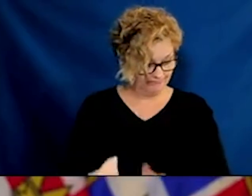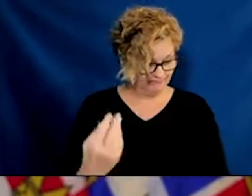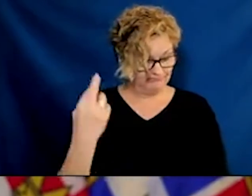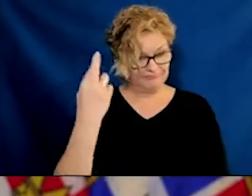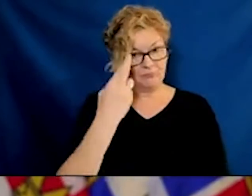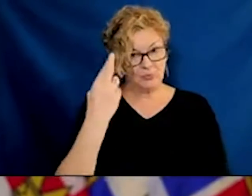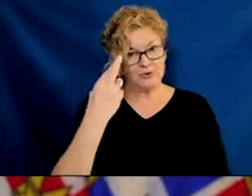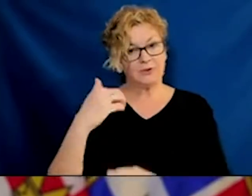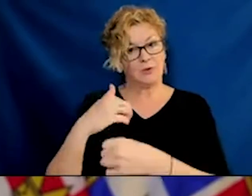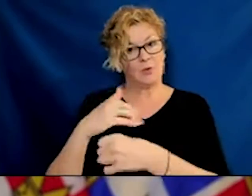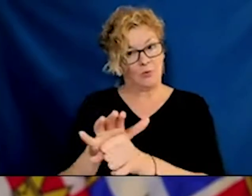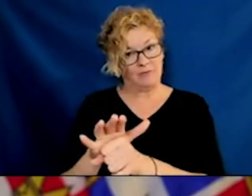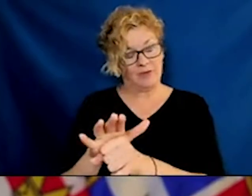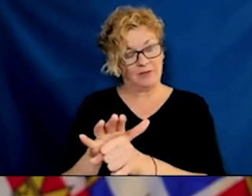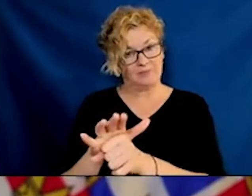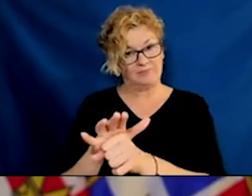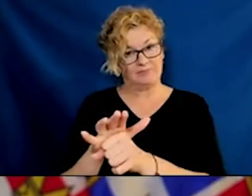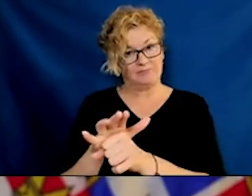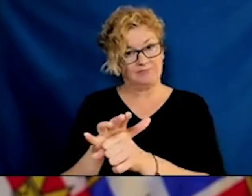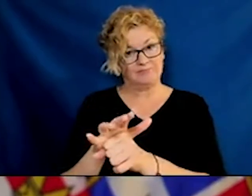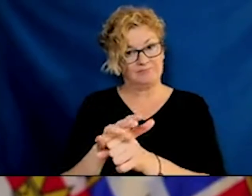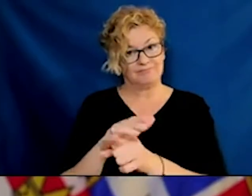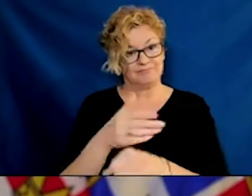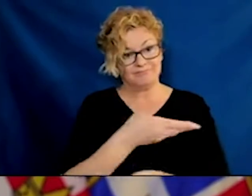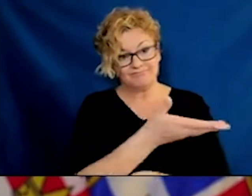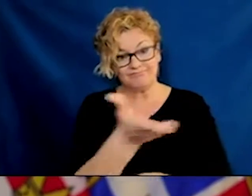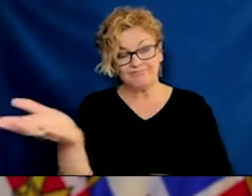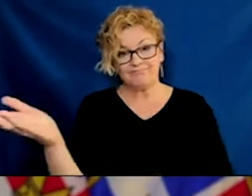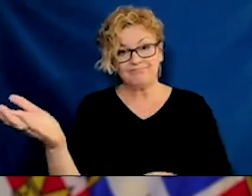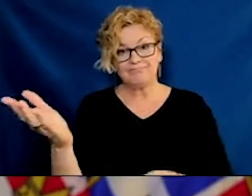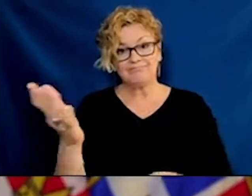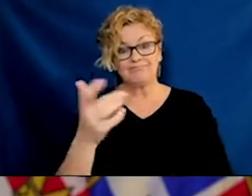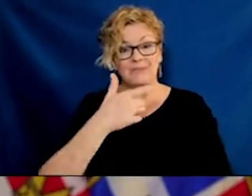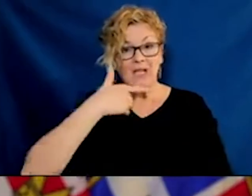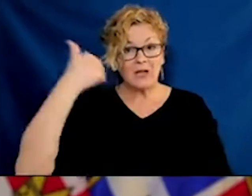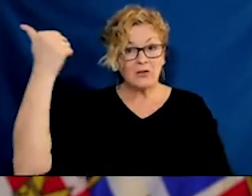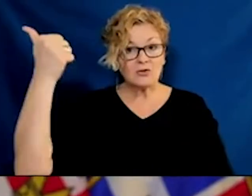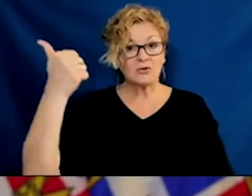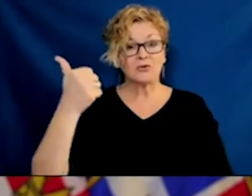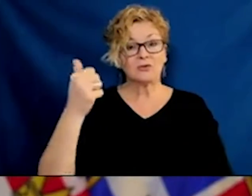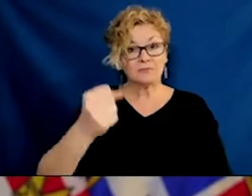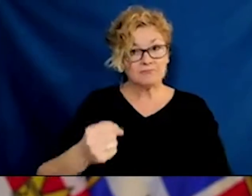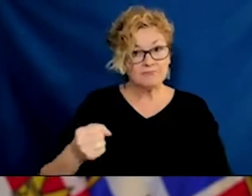members, and our hearts and thoughts go out to all who have